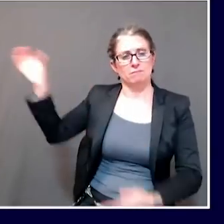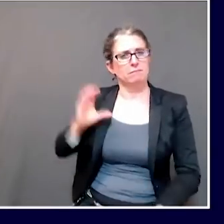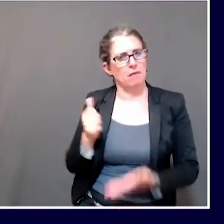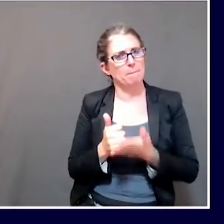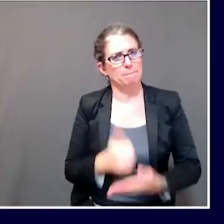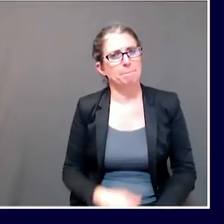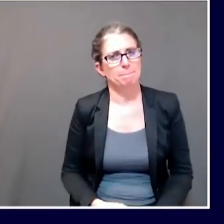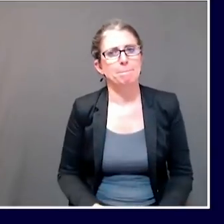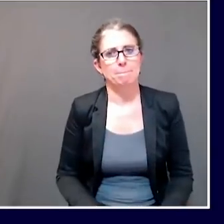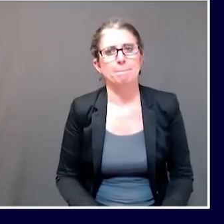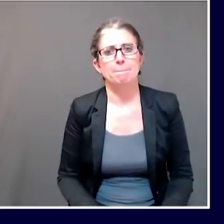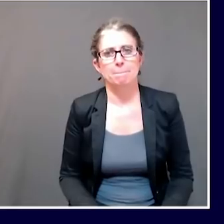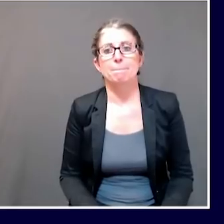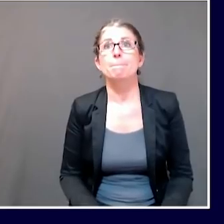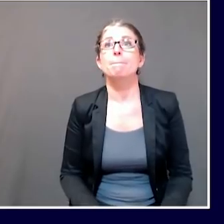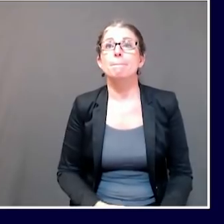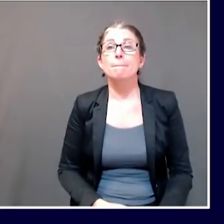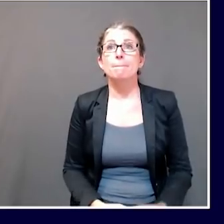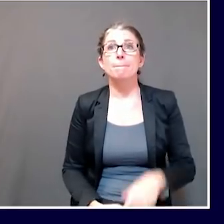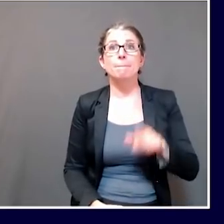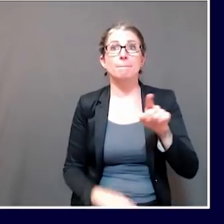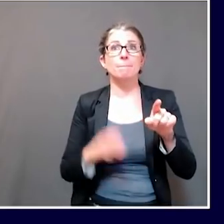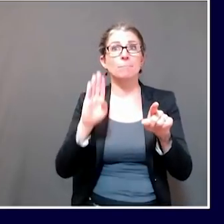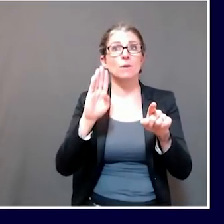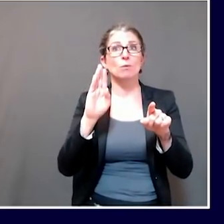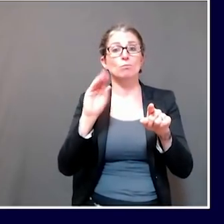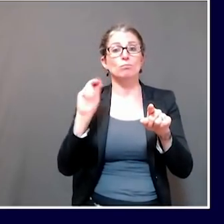Going to turn now to Brooke Riley at ABC 7.